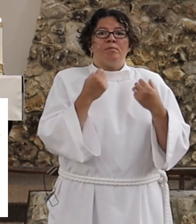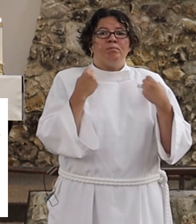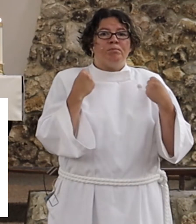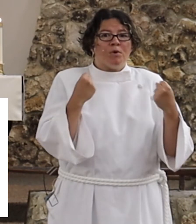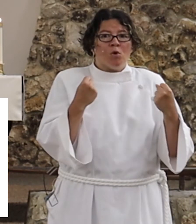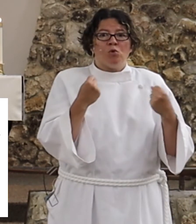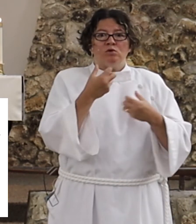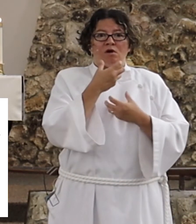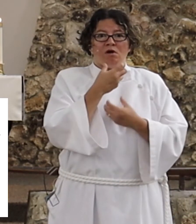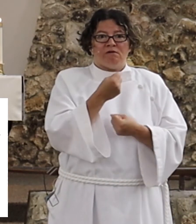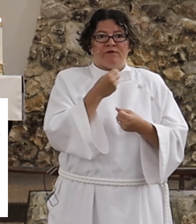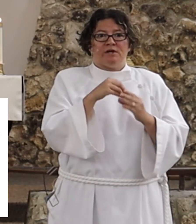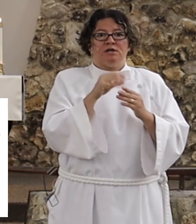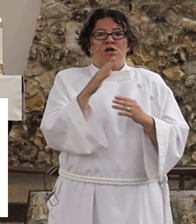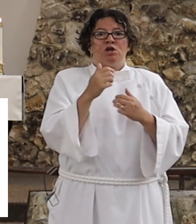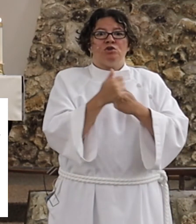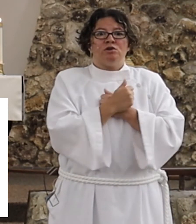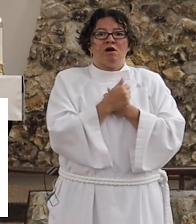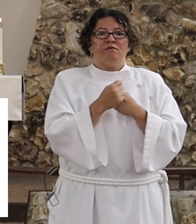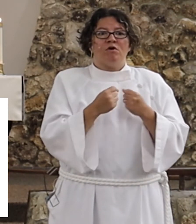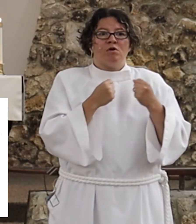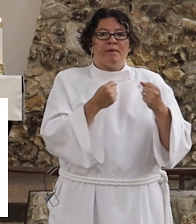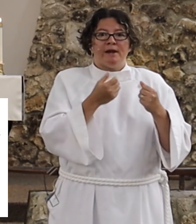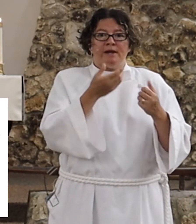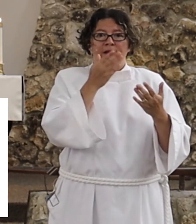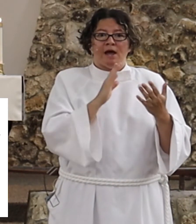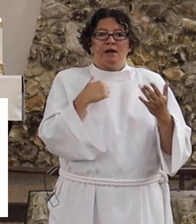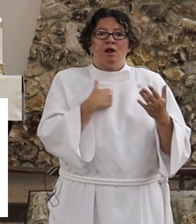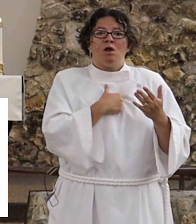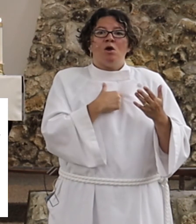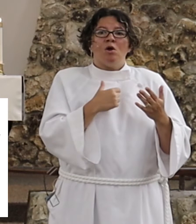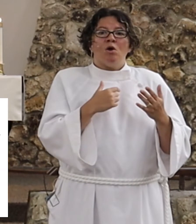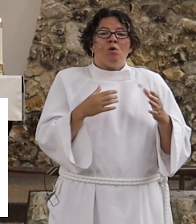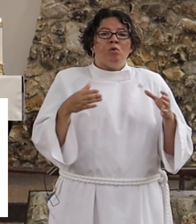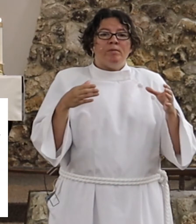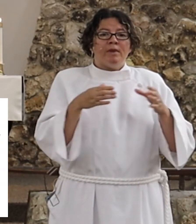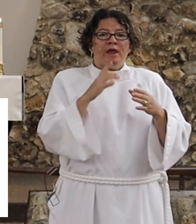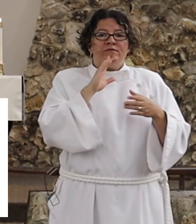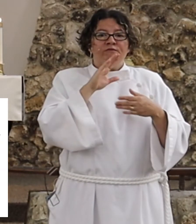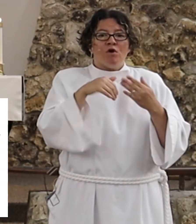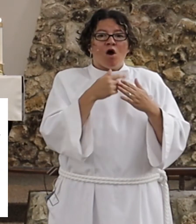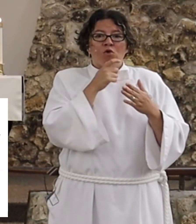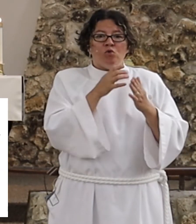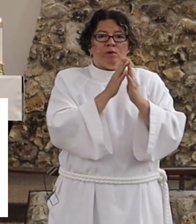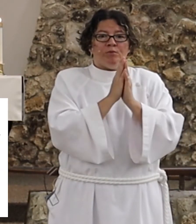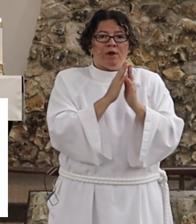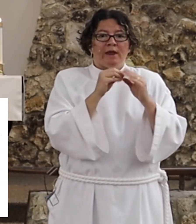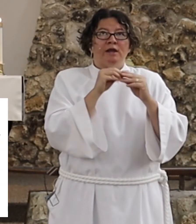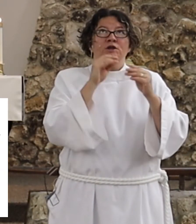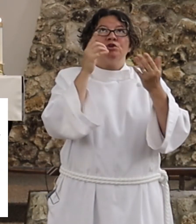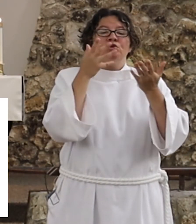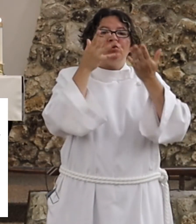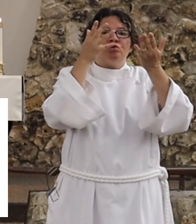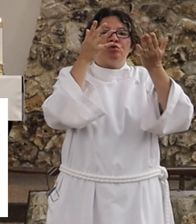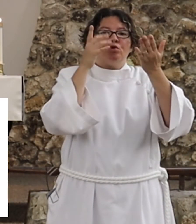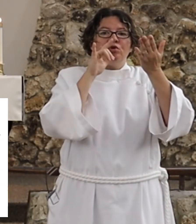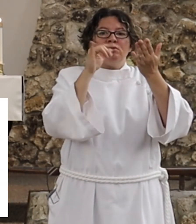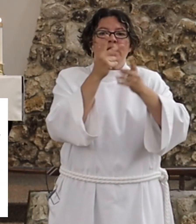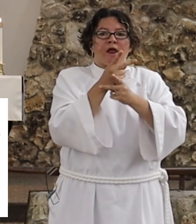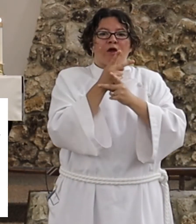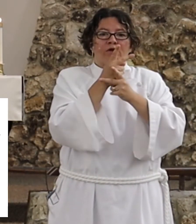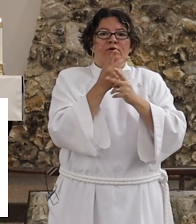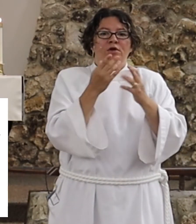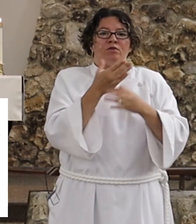With bold confidence in your love, Almighty God, we place for all who are put into your